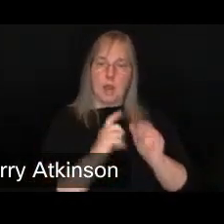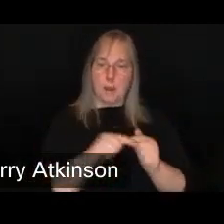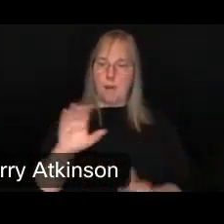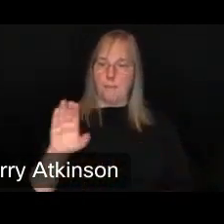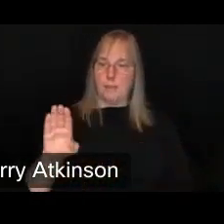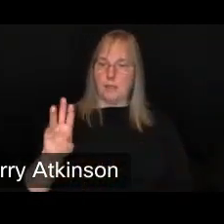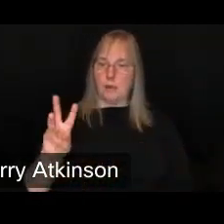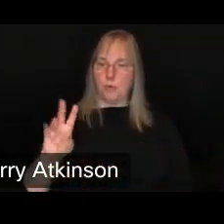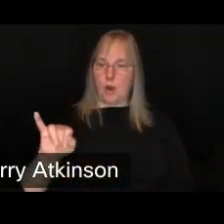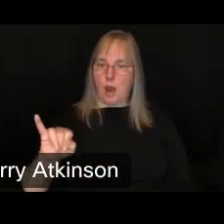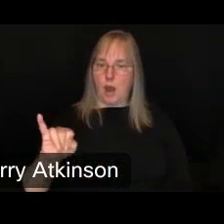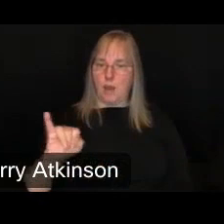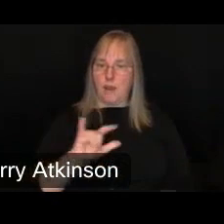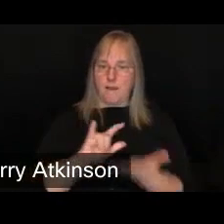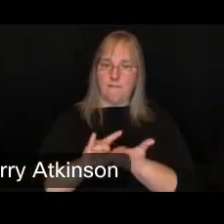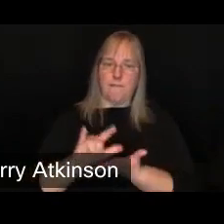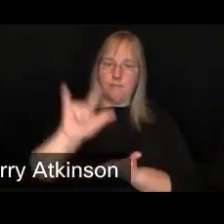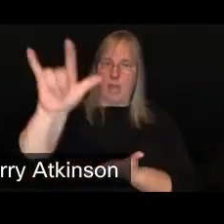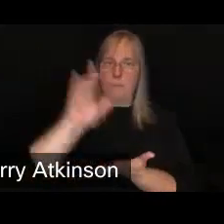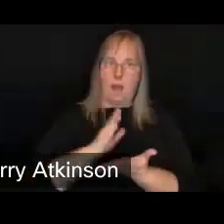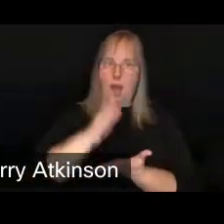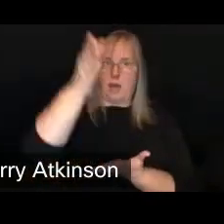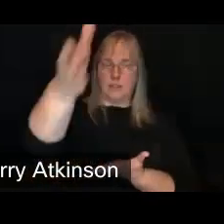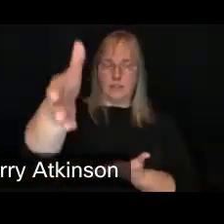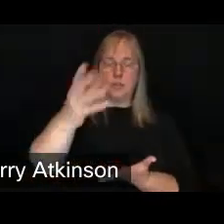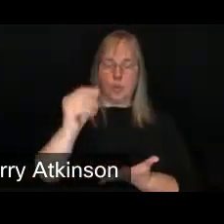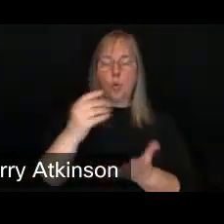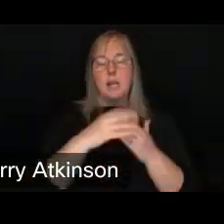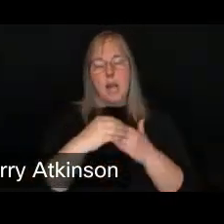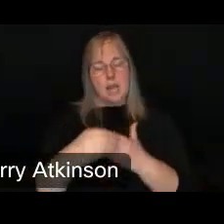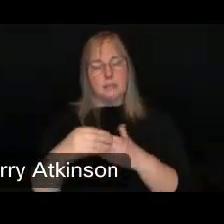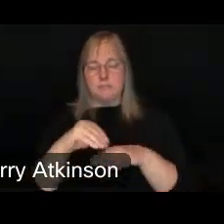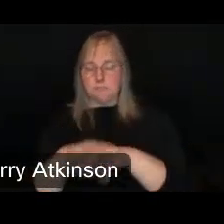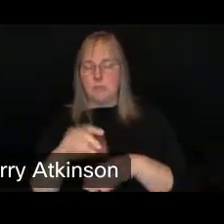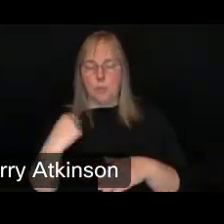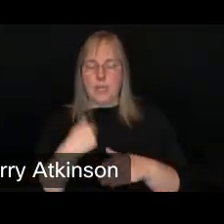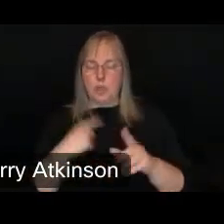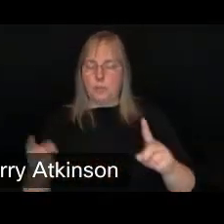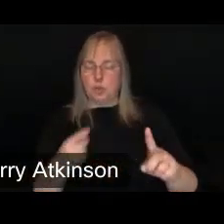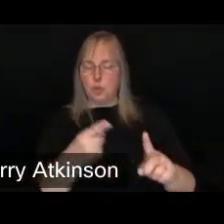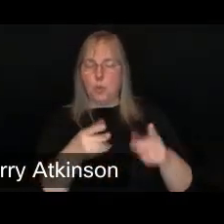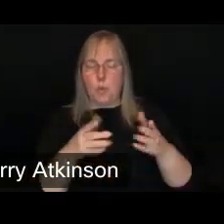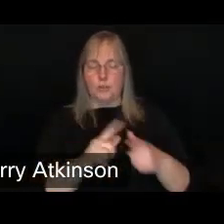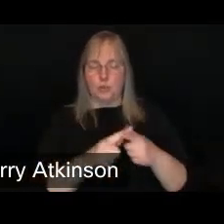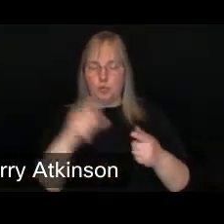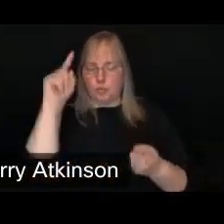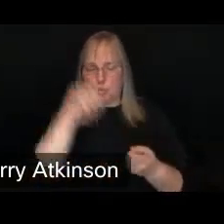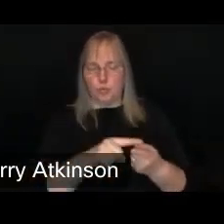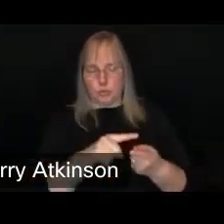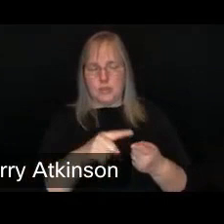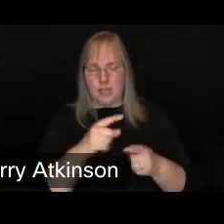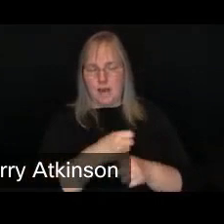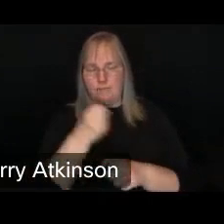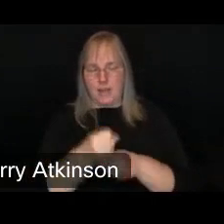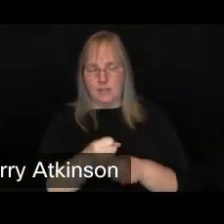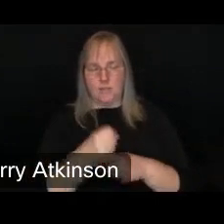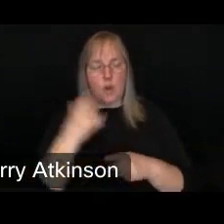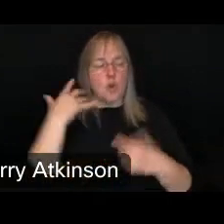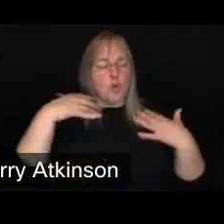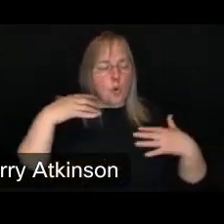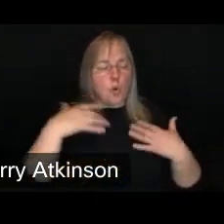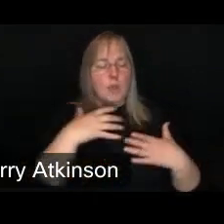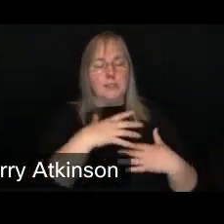paths. So now there's guidance that suggests we need to pursue ways to reduce the impacts of noise and air pollution that's generated by air